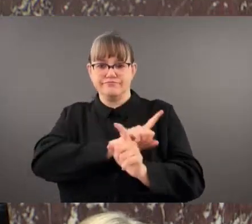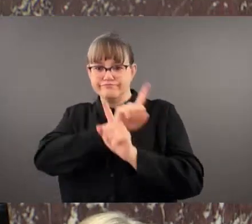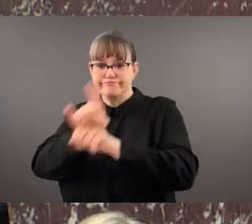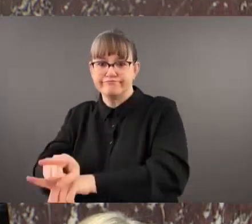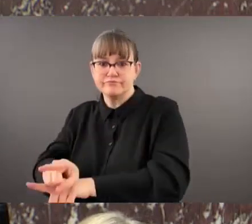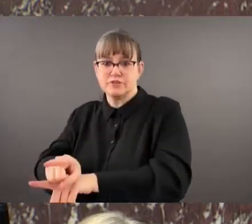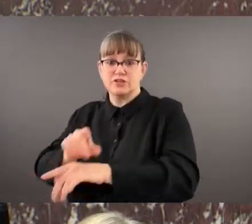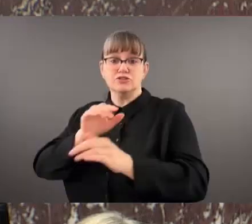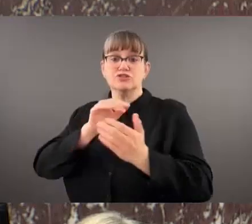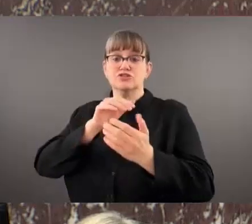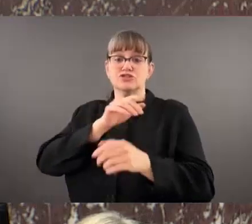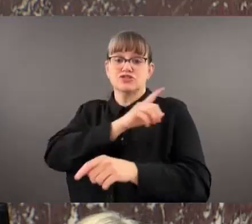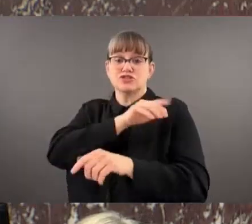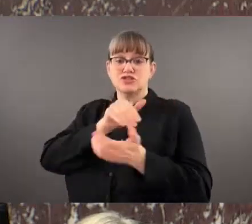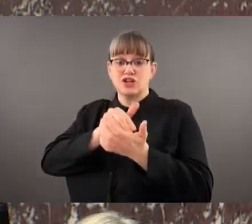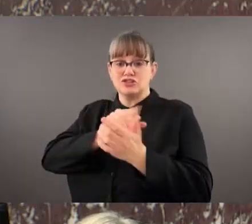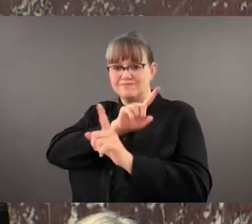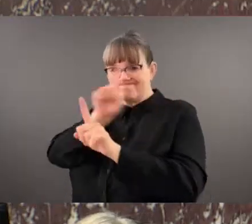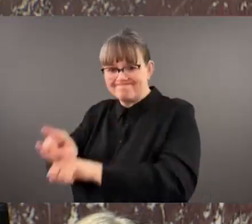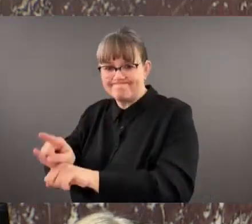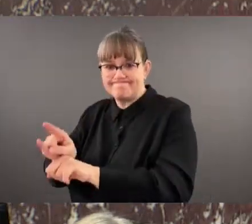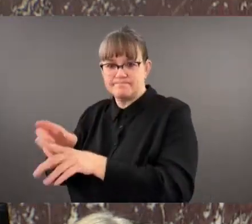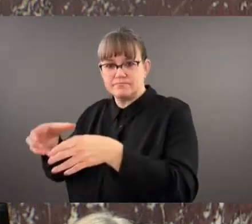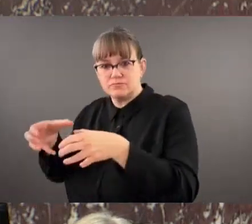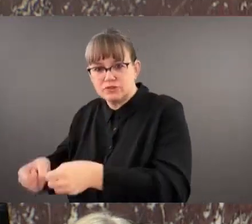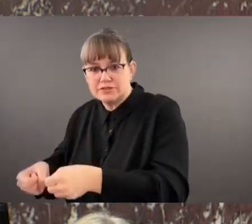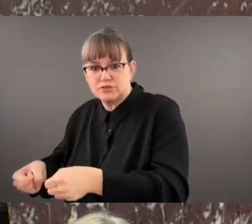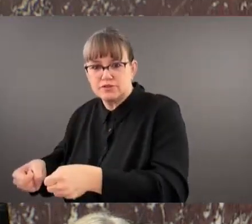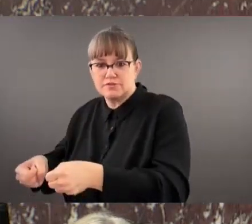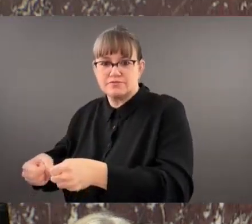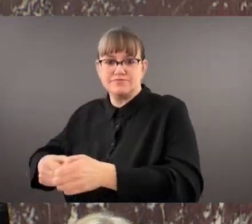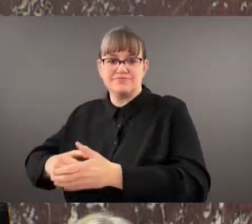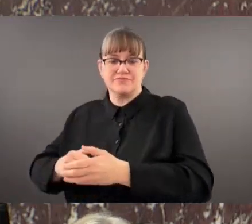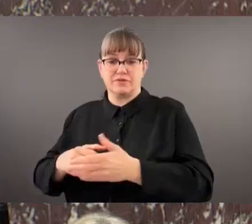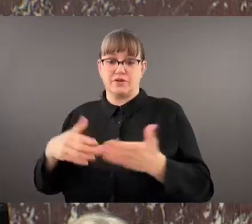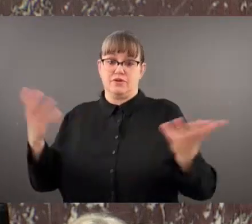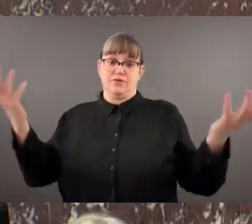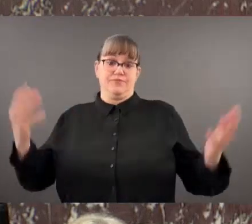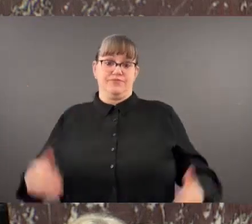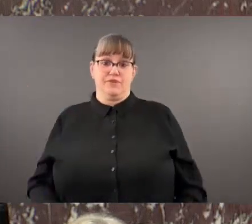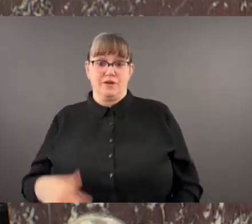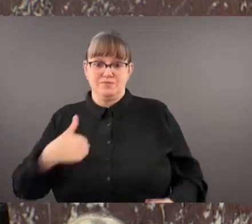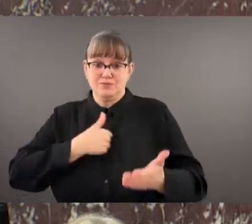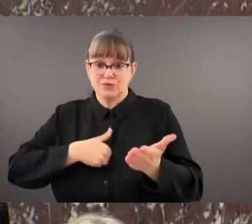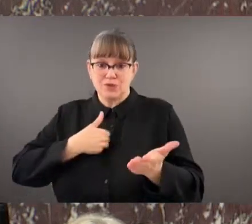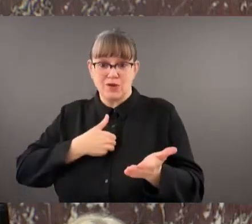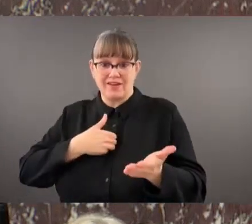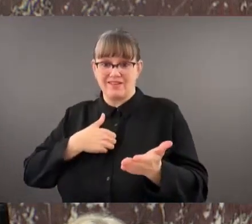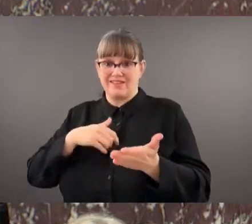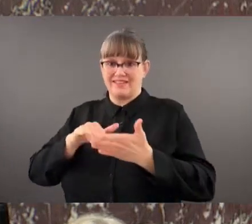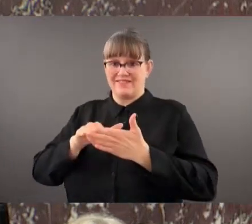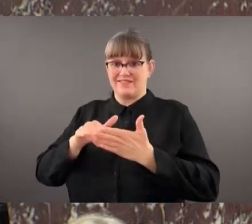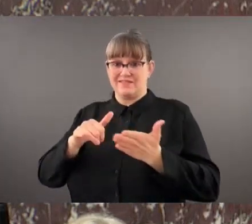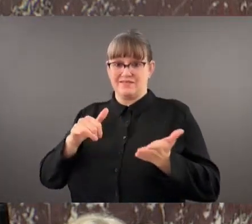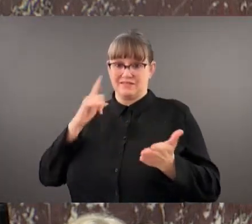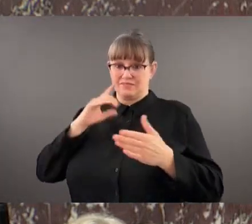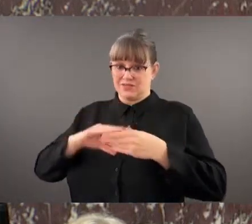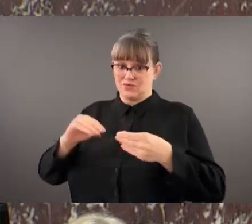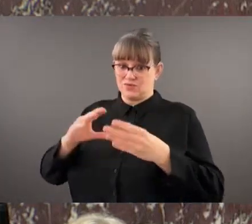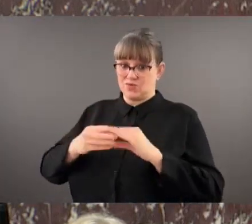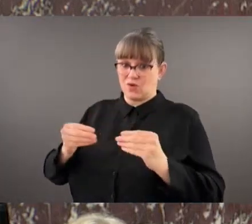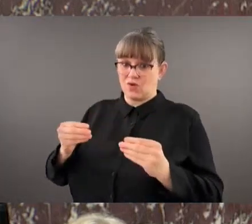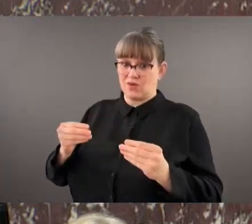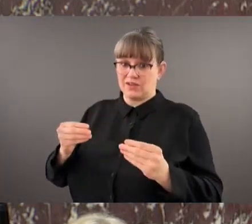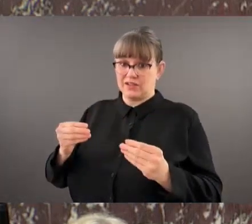Question, so not only, I'm sorry if this is inconvenient. What was inconvenient was for a physician who had to